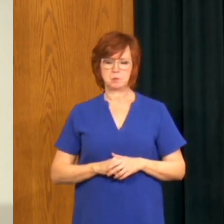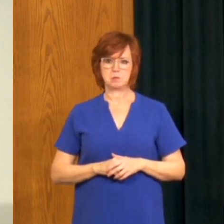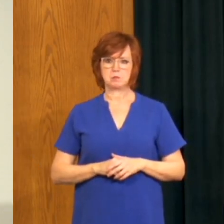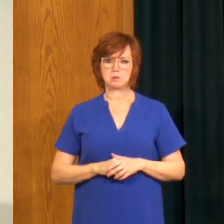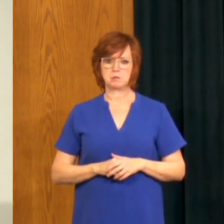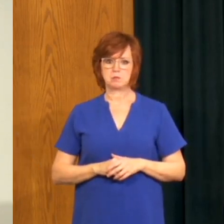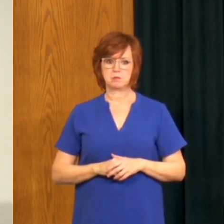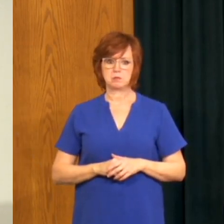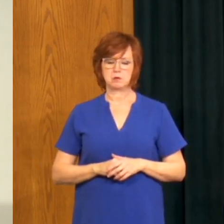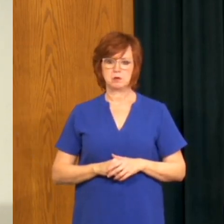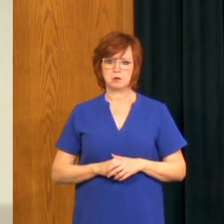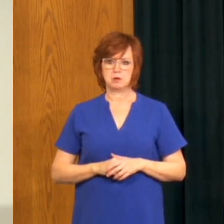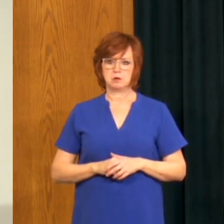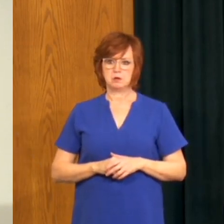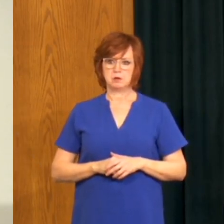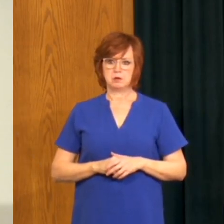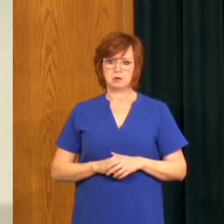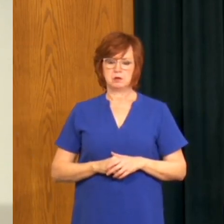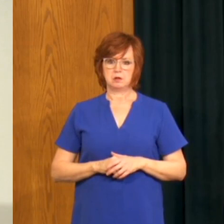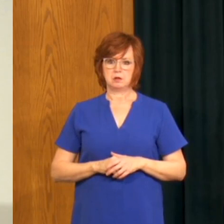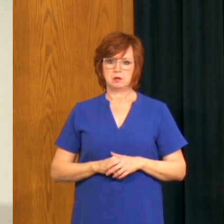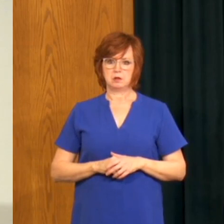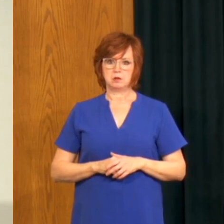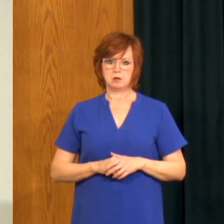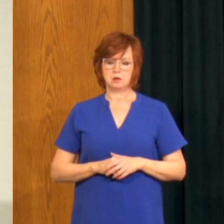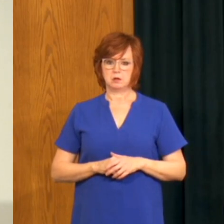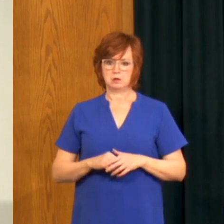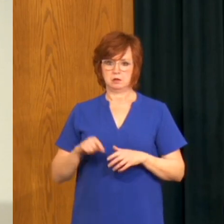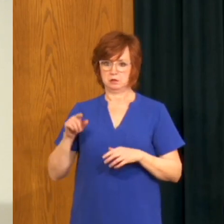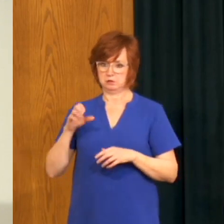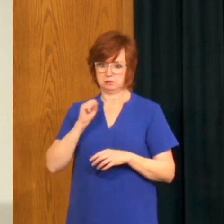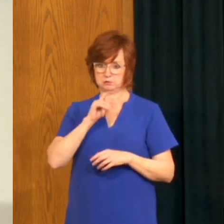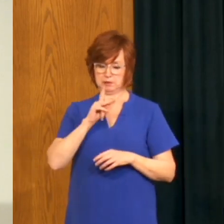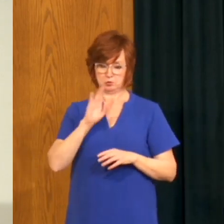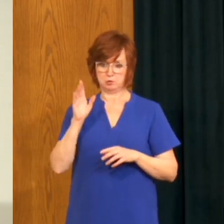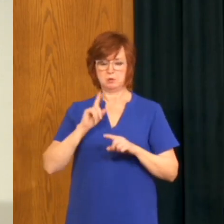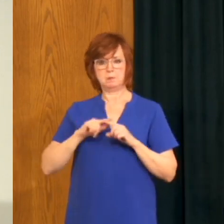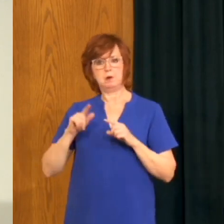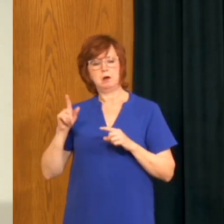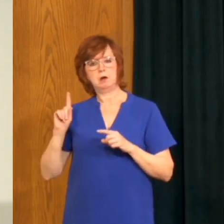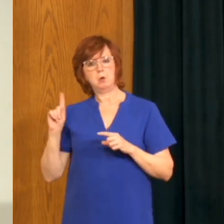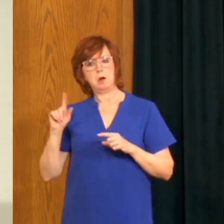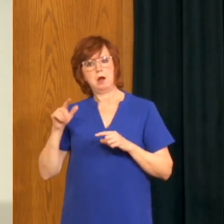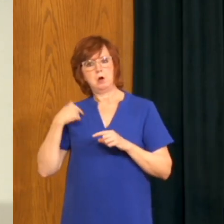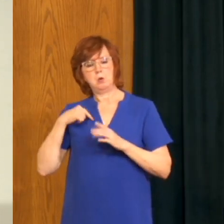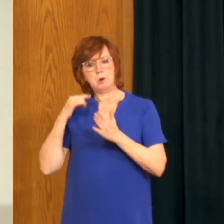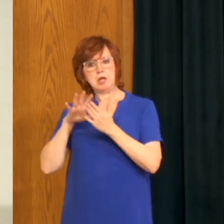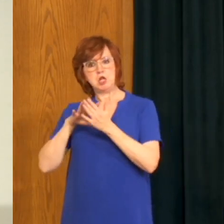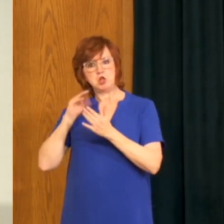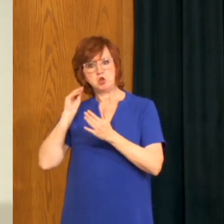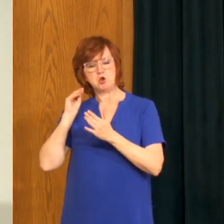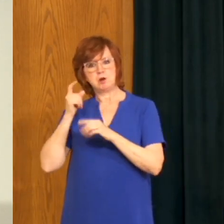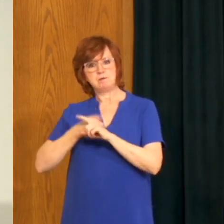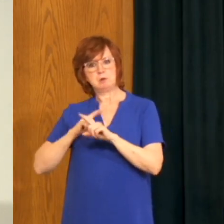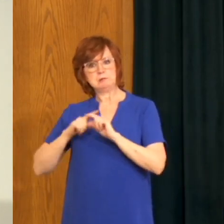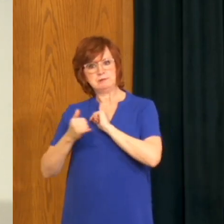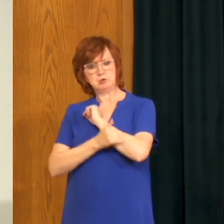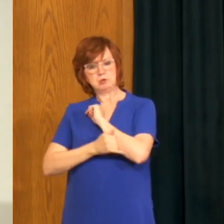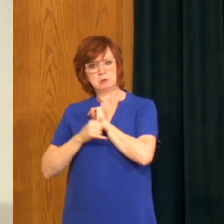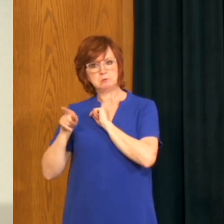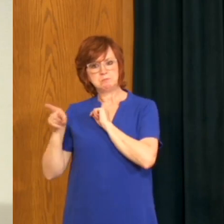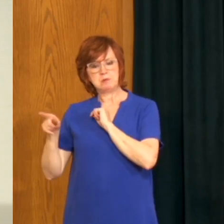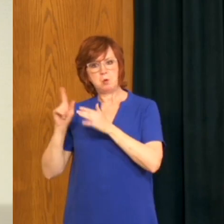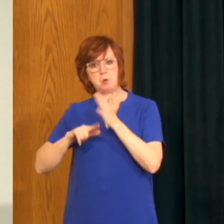when there's singing or other events in a closed group, you can not only have transmission as high as 80-90%, but within